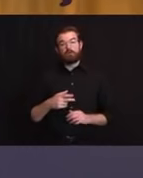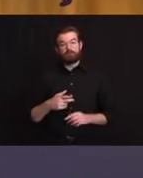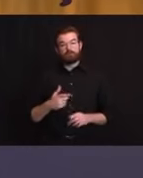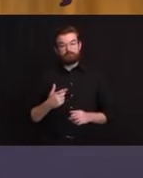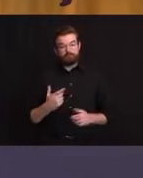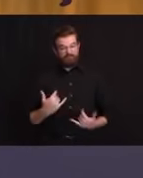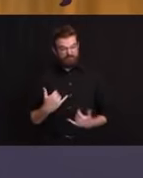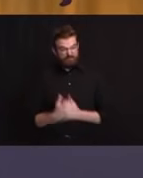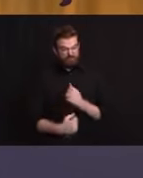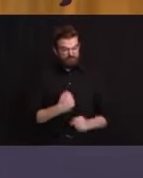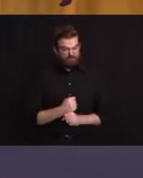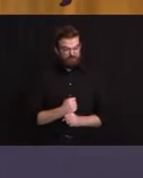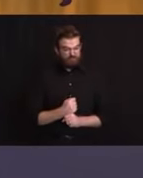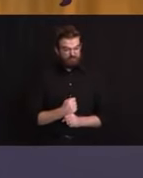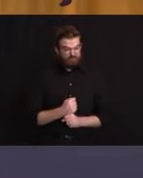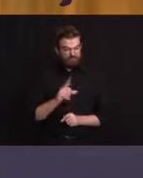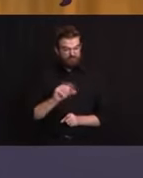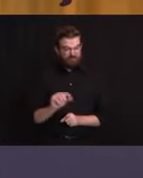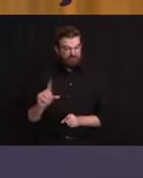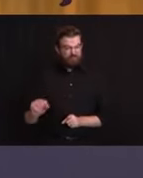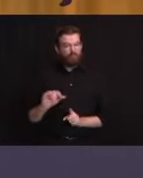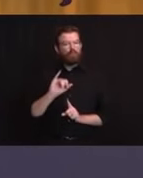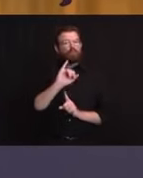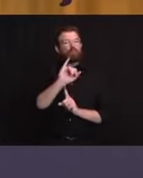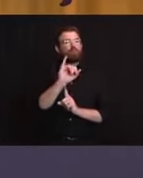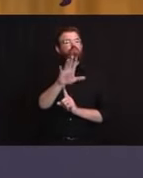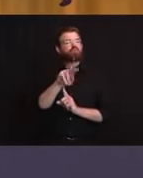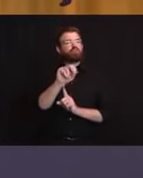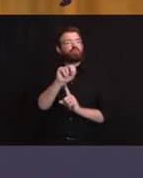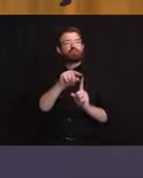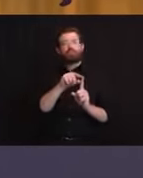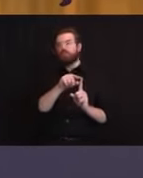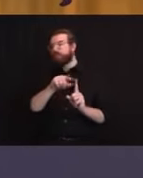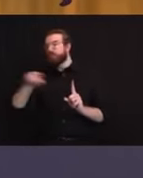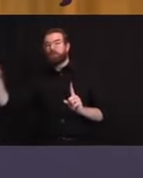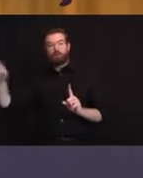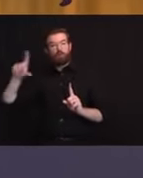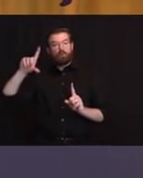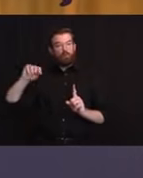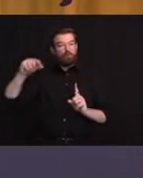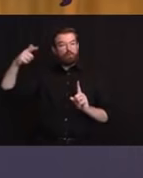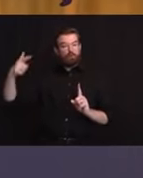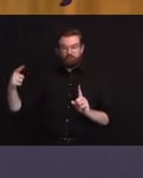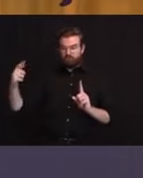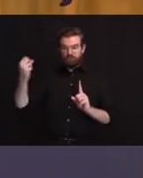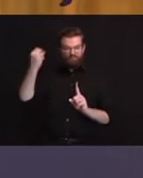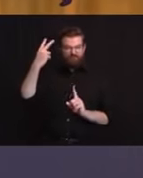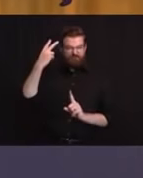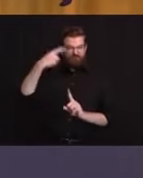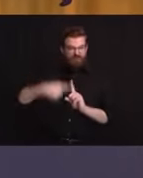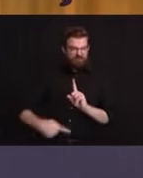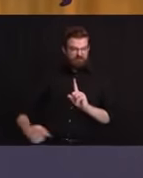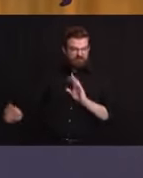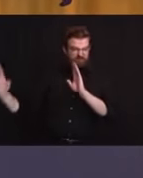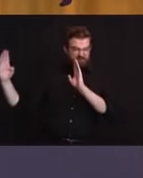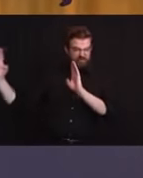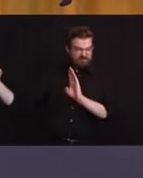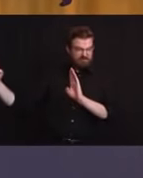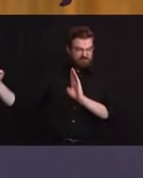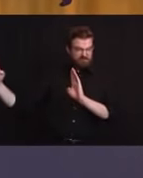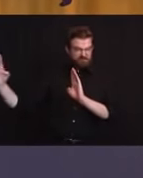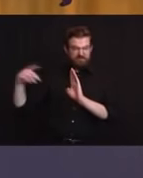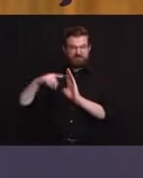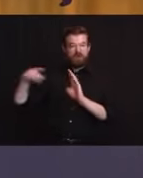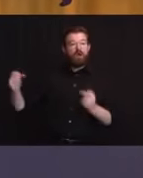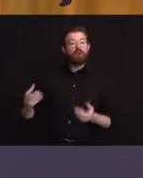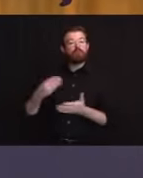20 to $30 billion number was in that period, and all it was is simply taking what